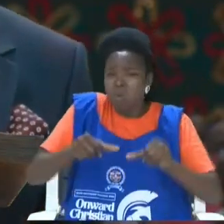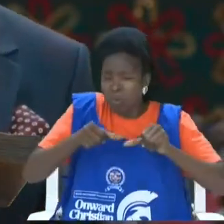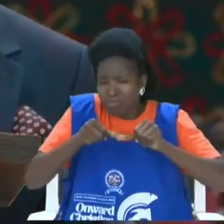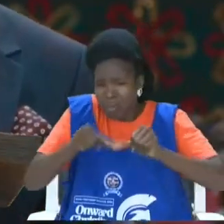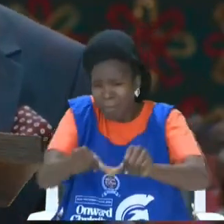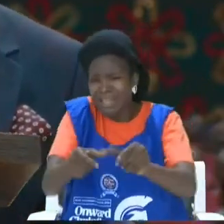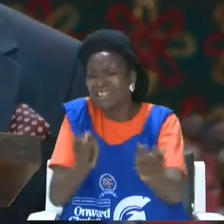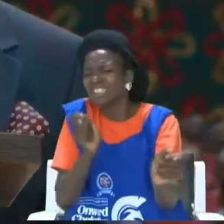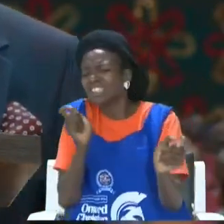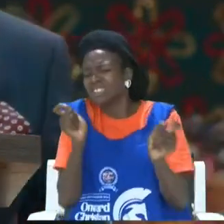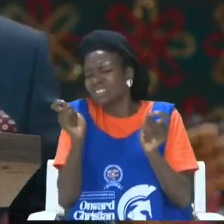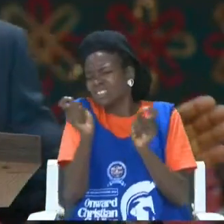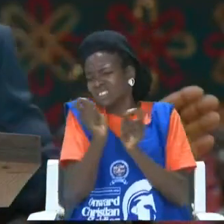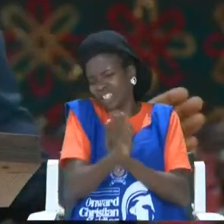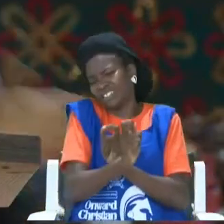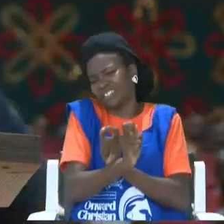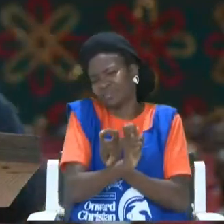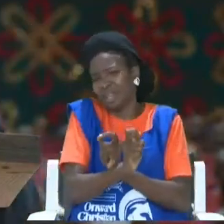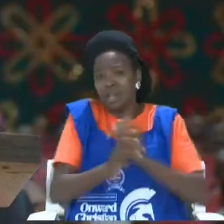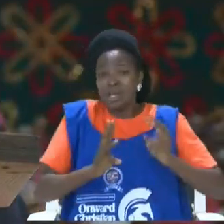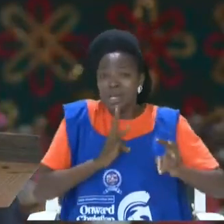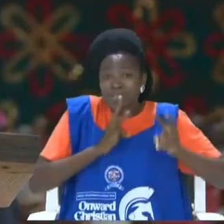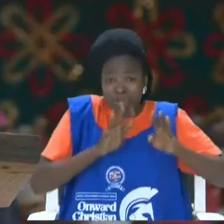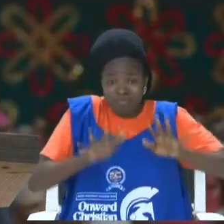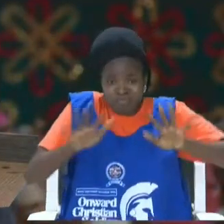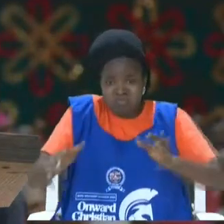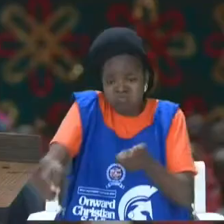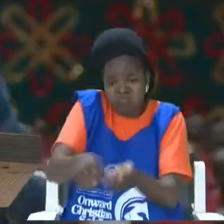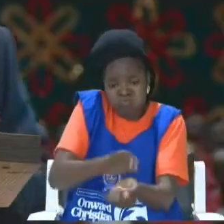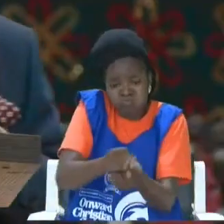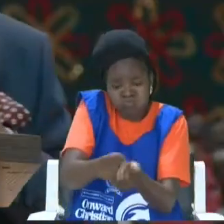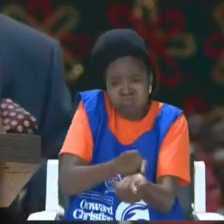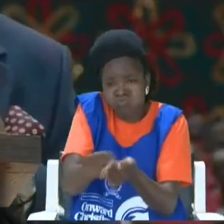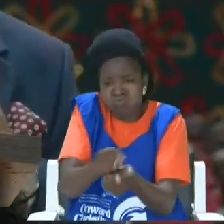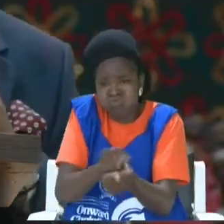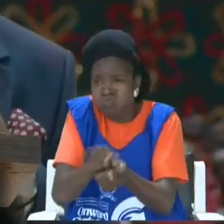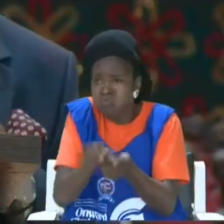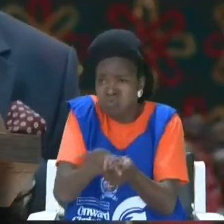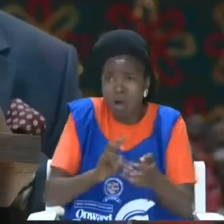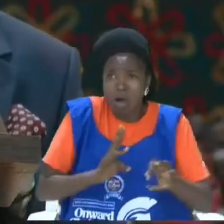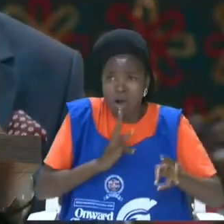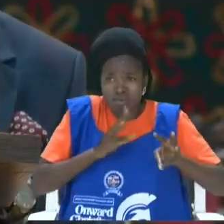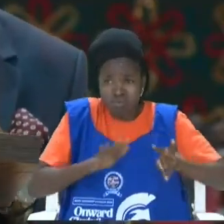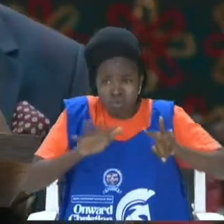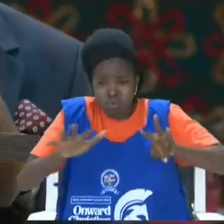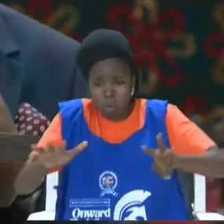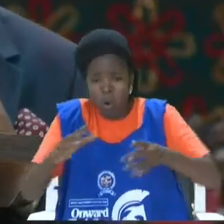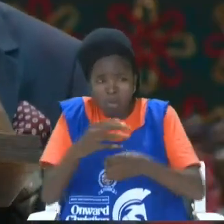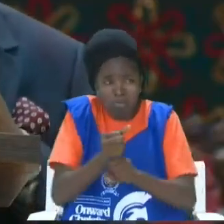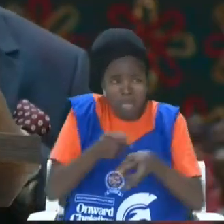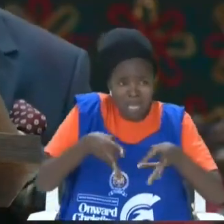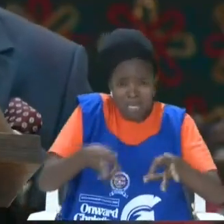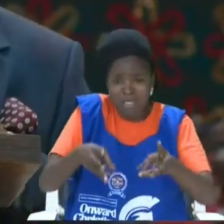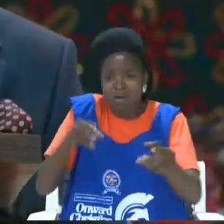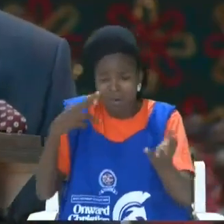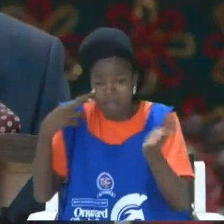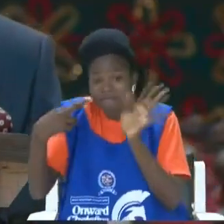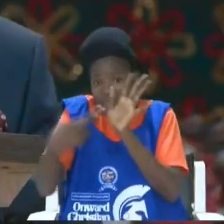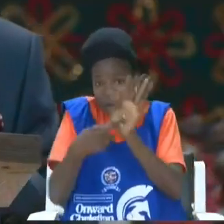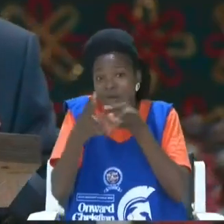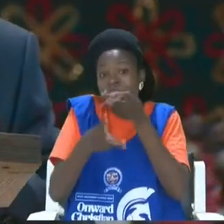changed. The flood wiped out everything. The flood made the world